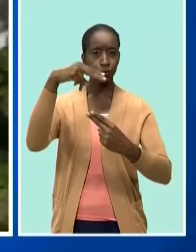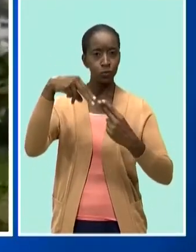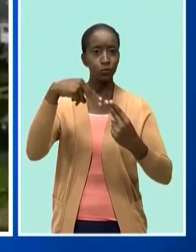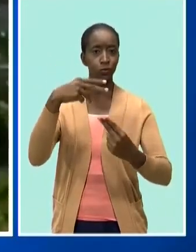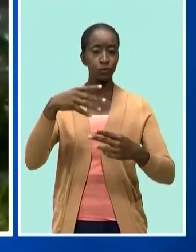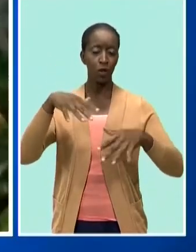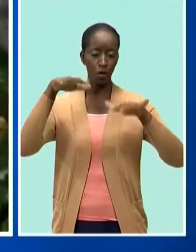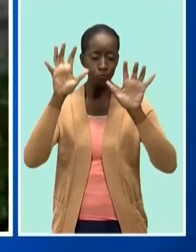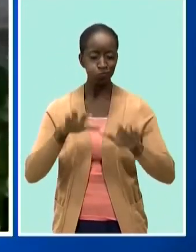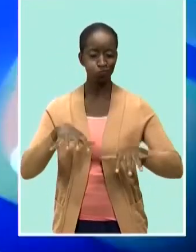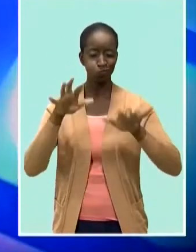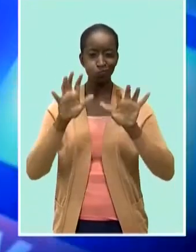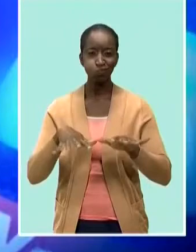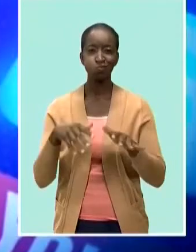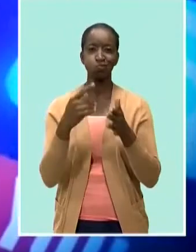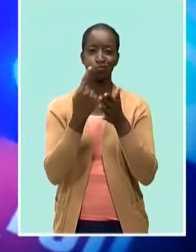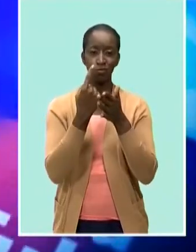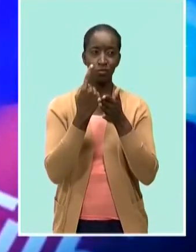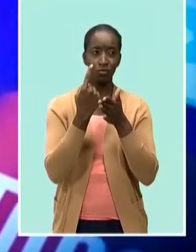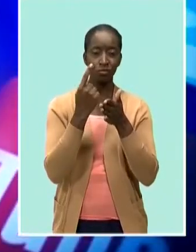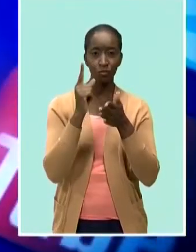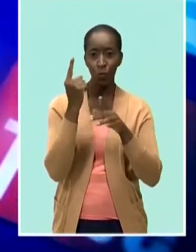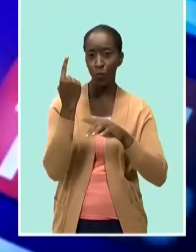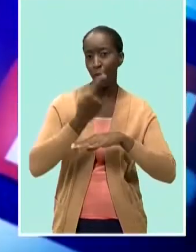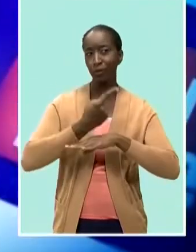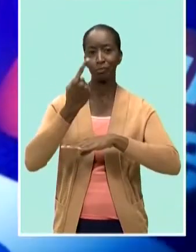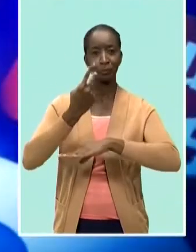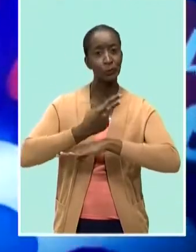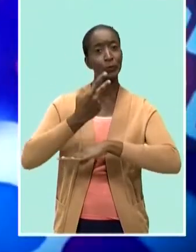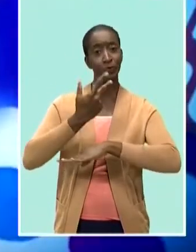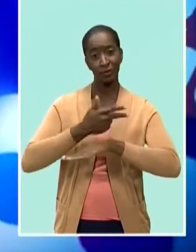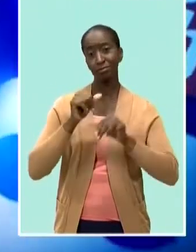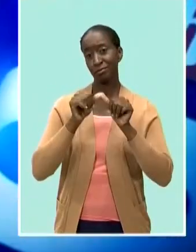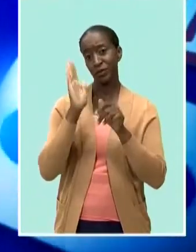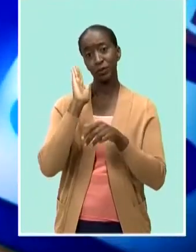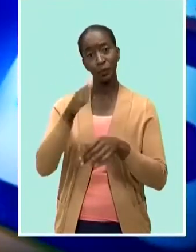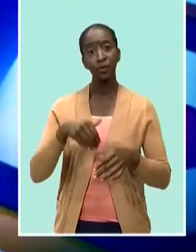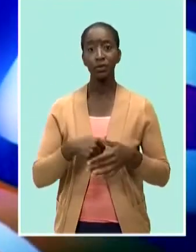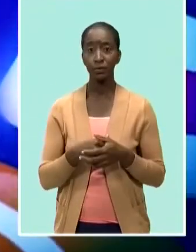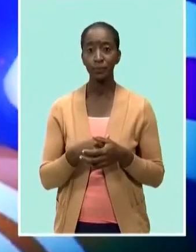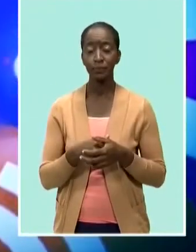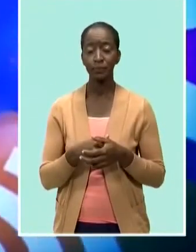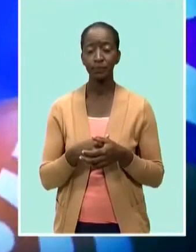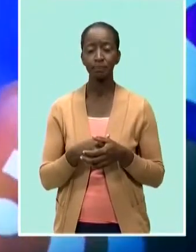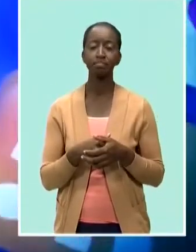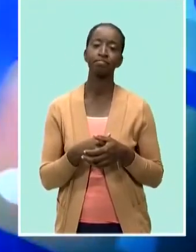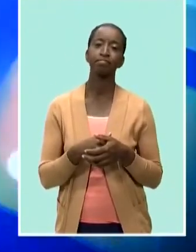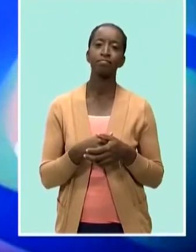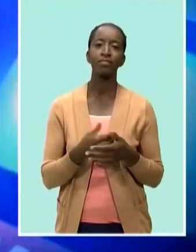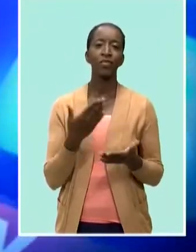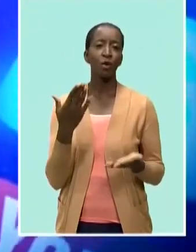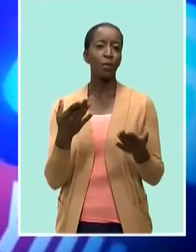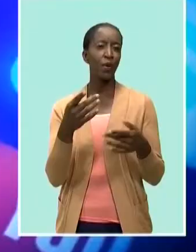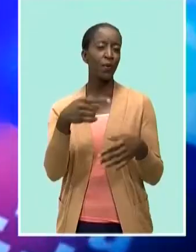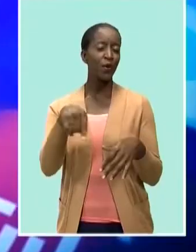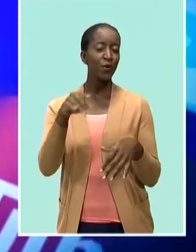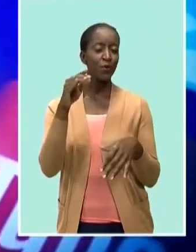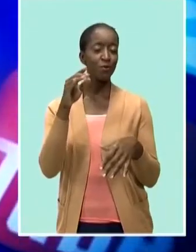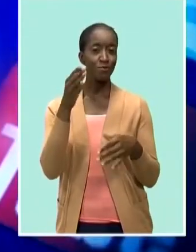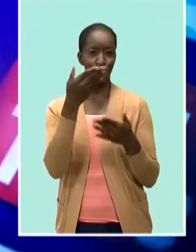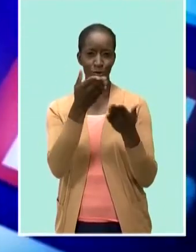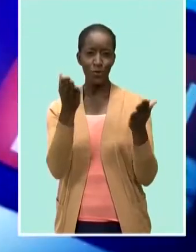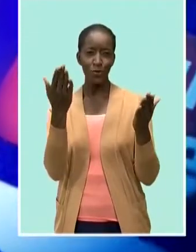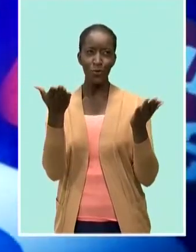a few more days. Now, you might have heard the expression that not all heroes wear capes,